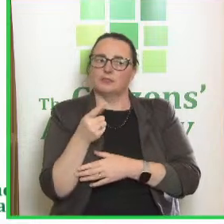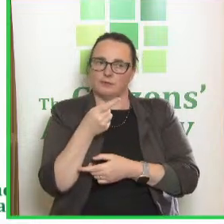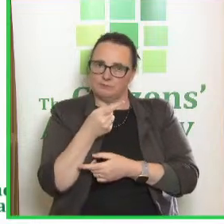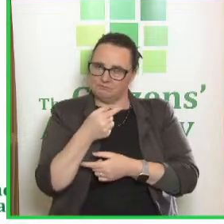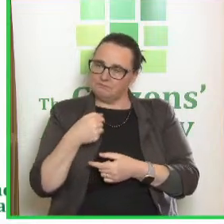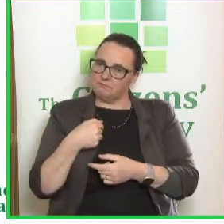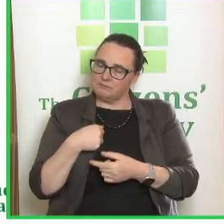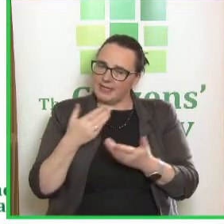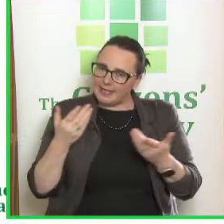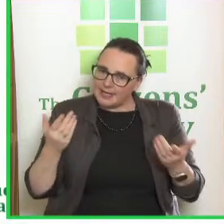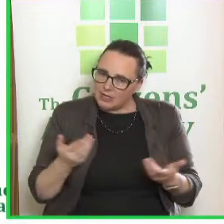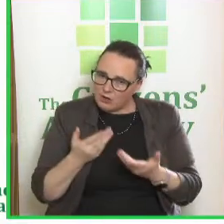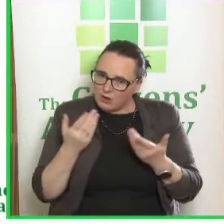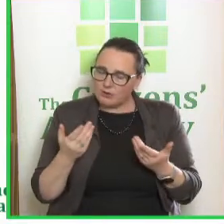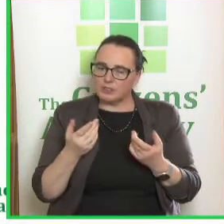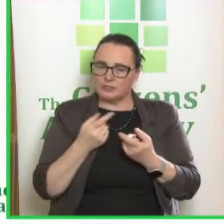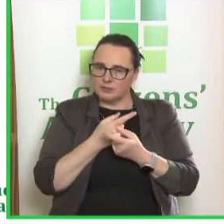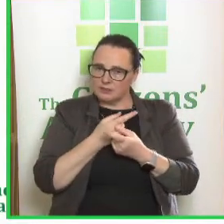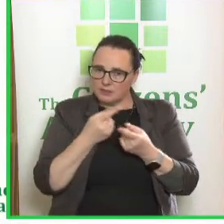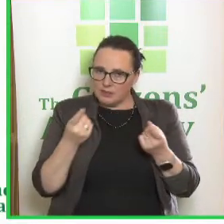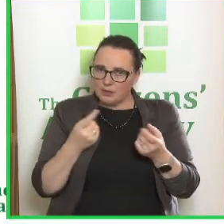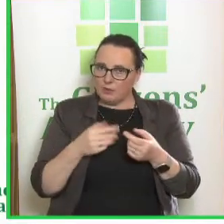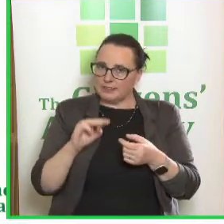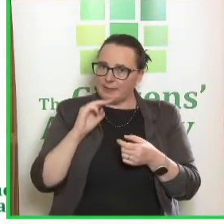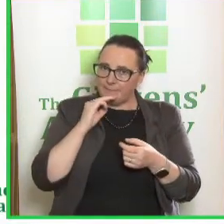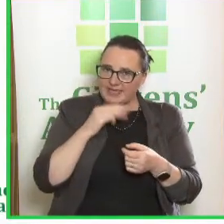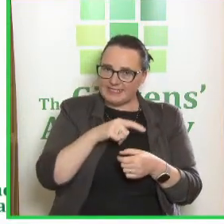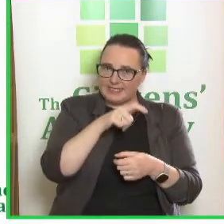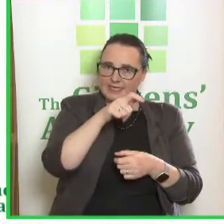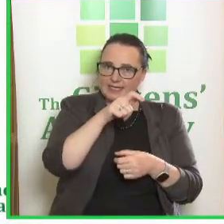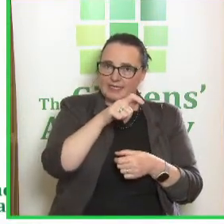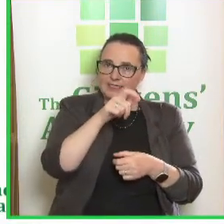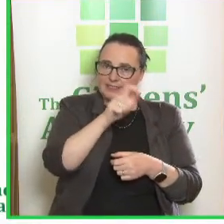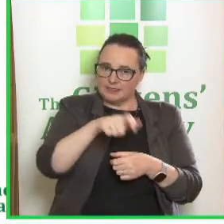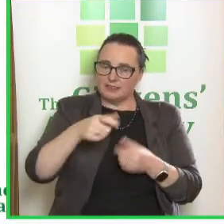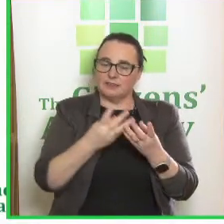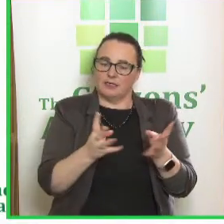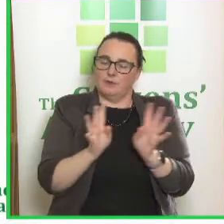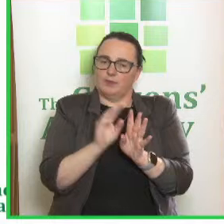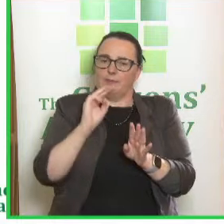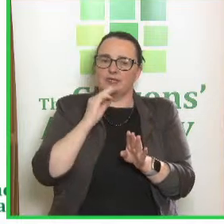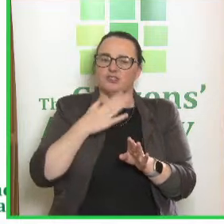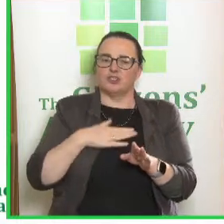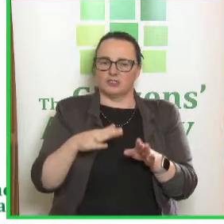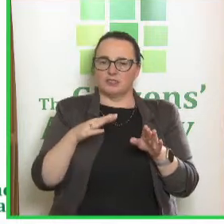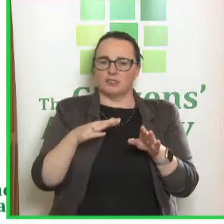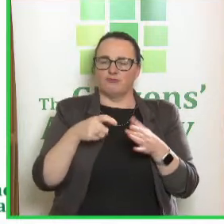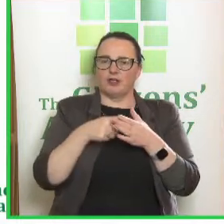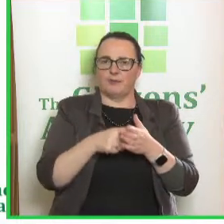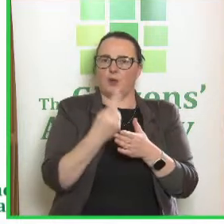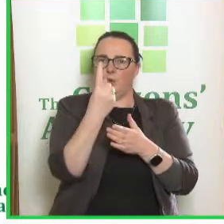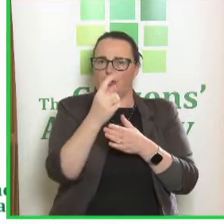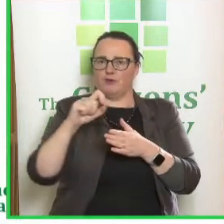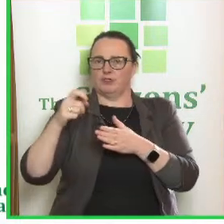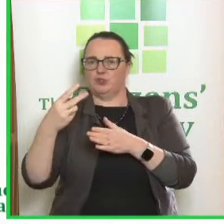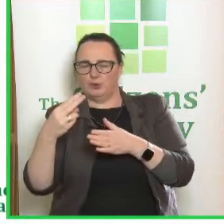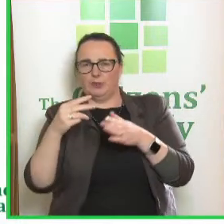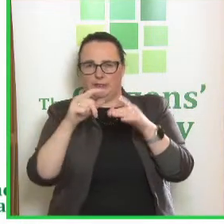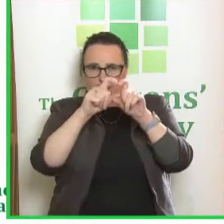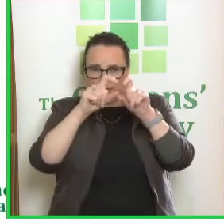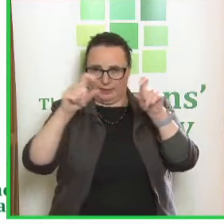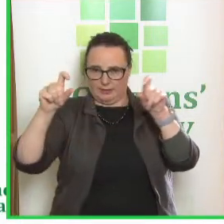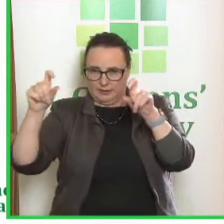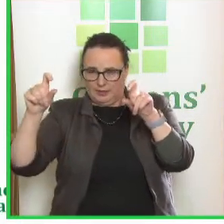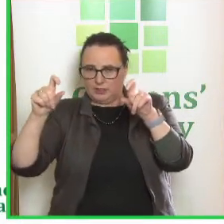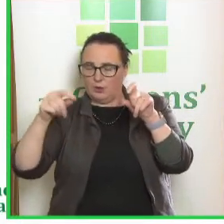everybody who's interested in interpreting what the Citizens' Assembly meant, not just to read the headlines, but delve into the detail here, because it does flesh it